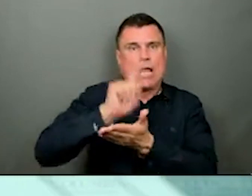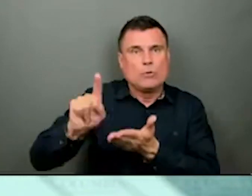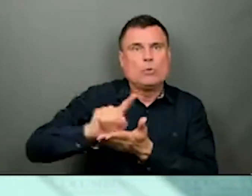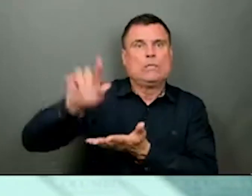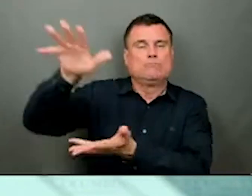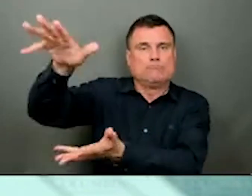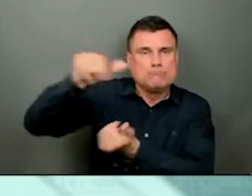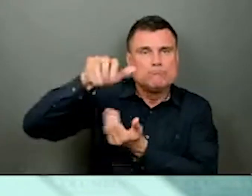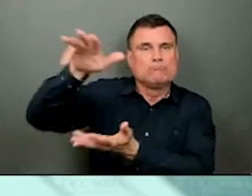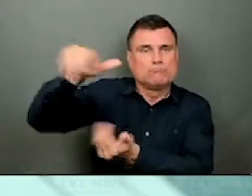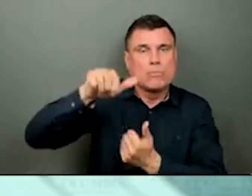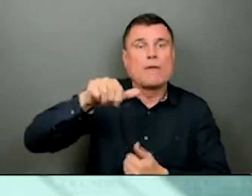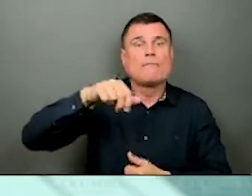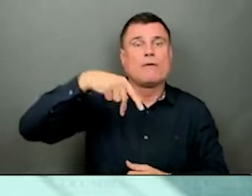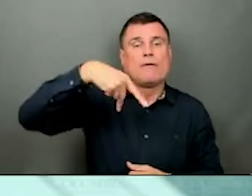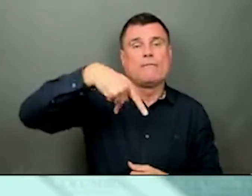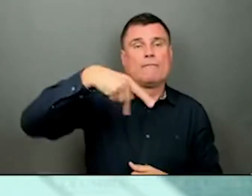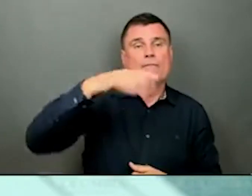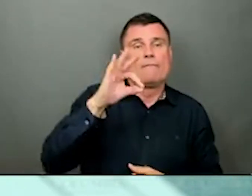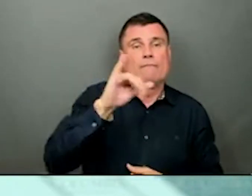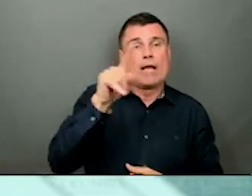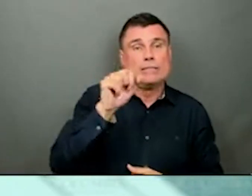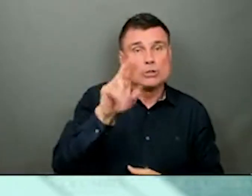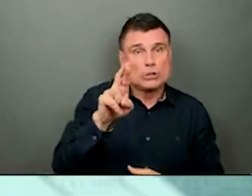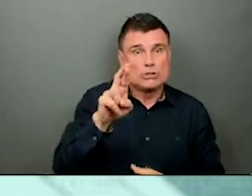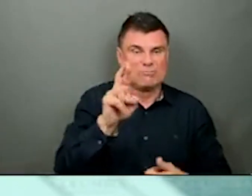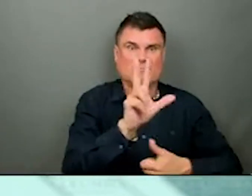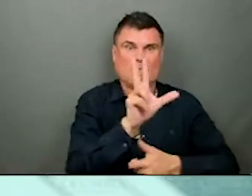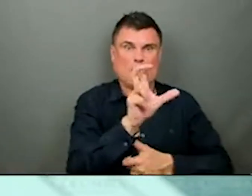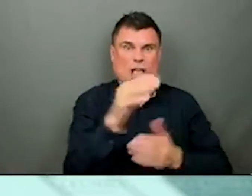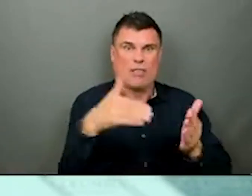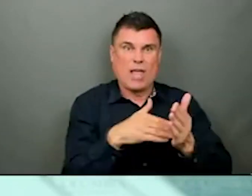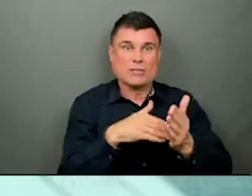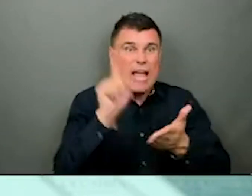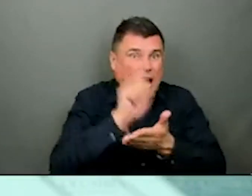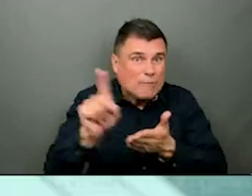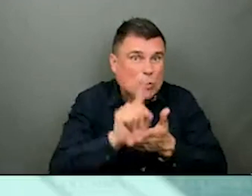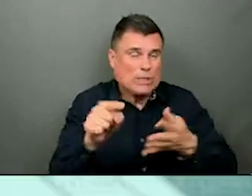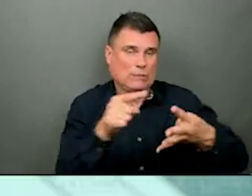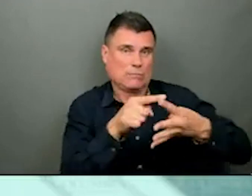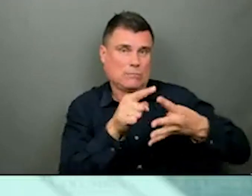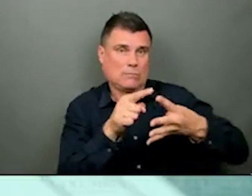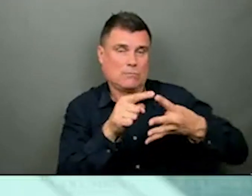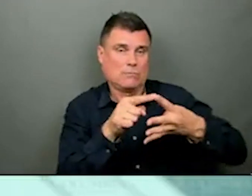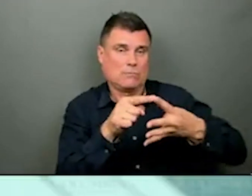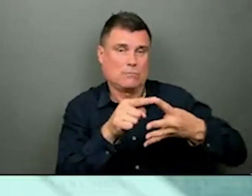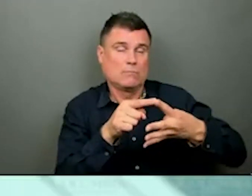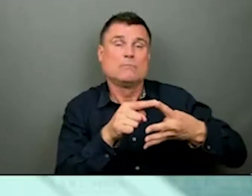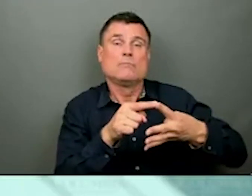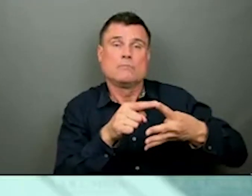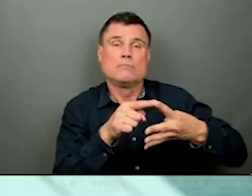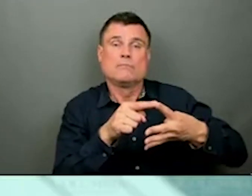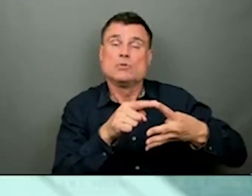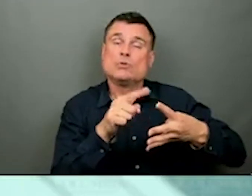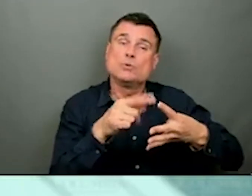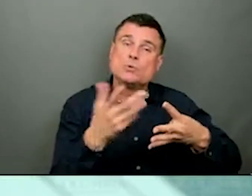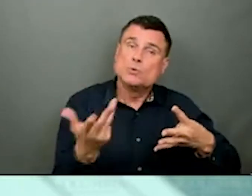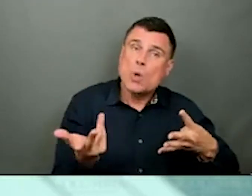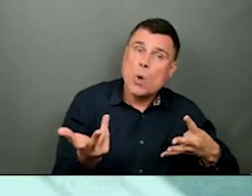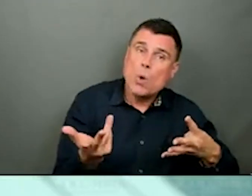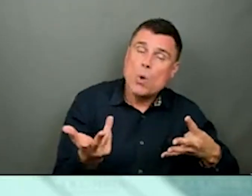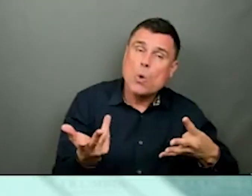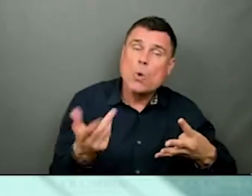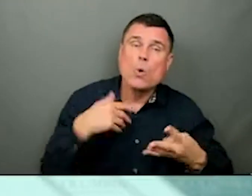to register. And of course, a number of people haven't registered because they'd already received their vaccine. Think of all the healthcare workers